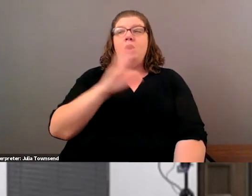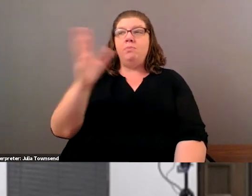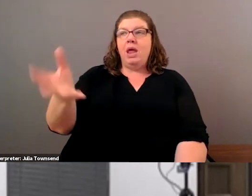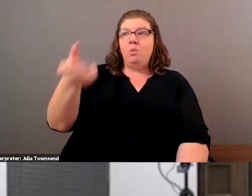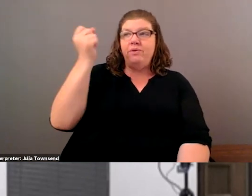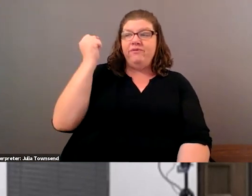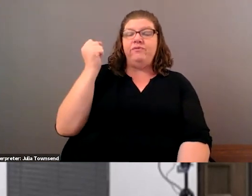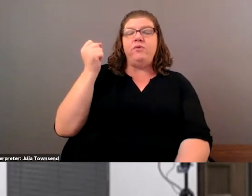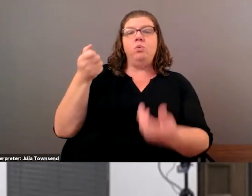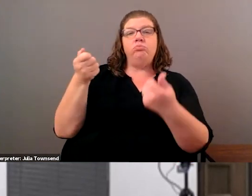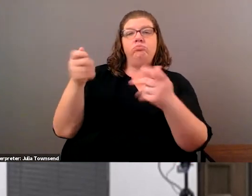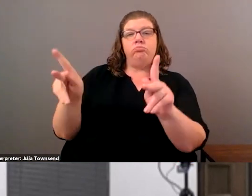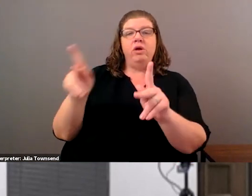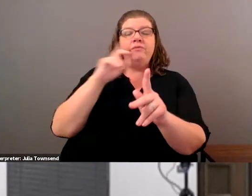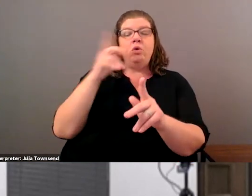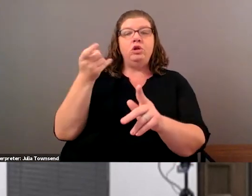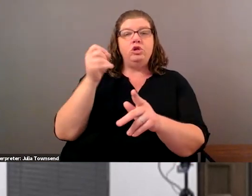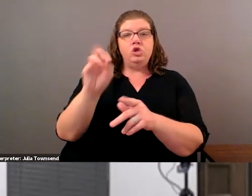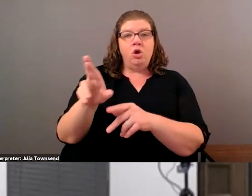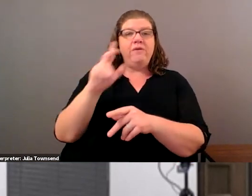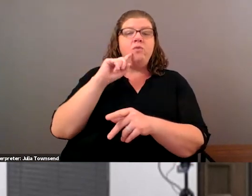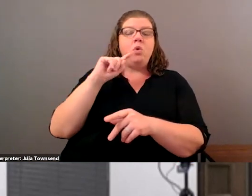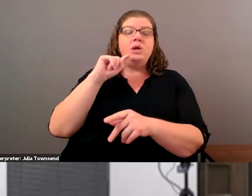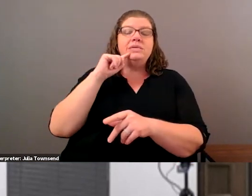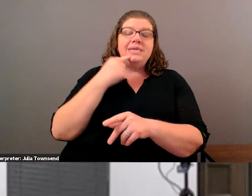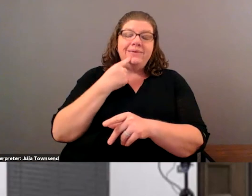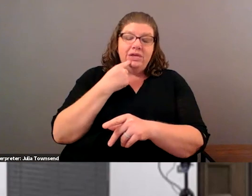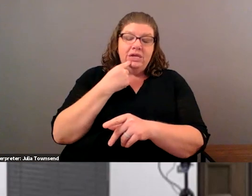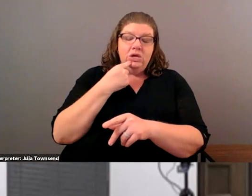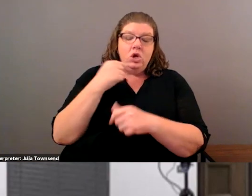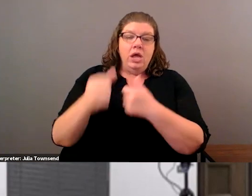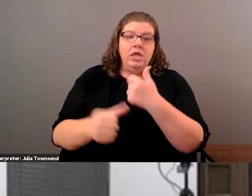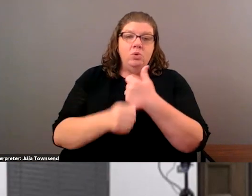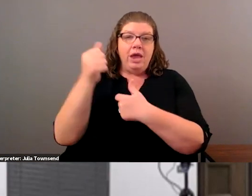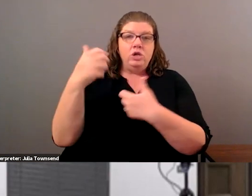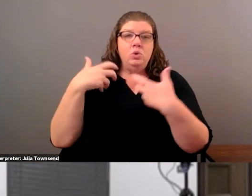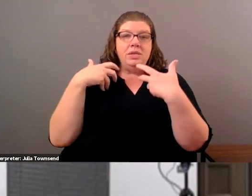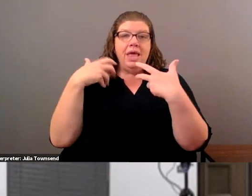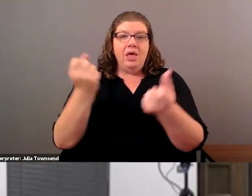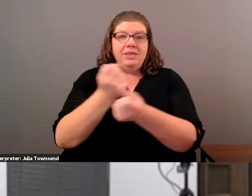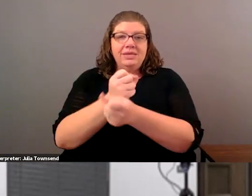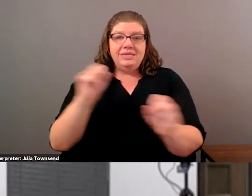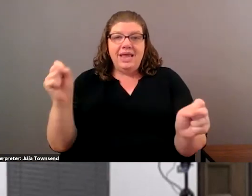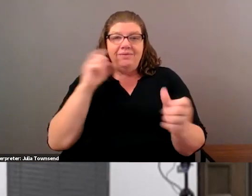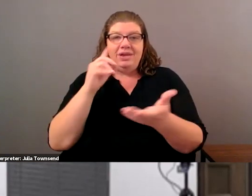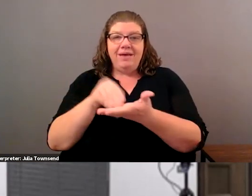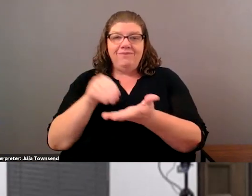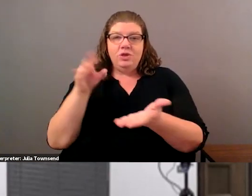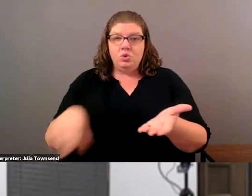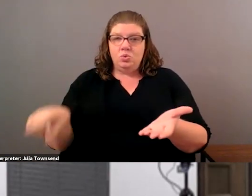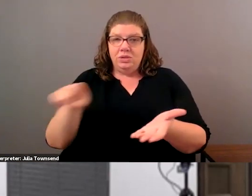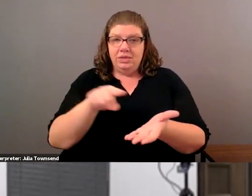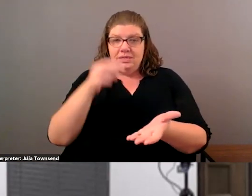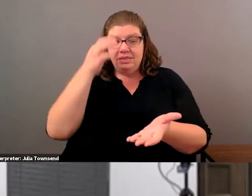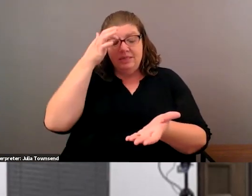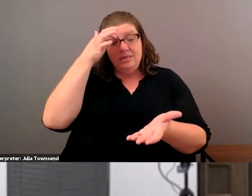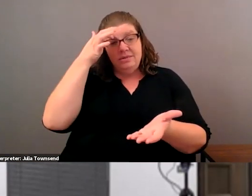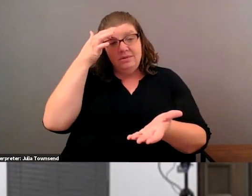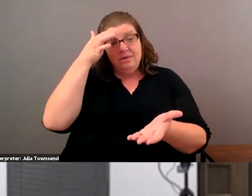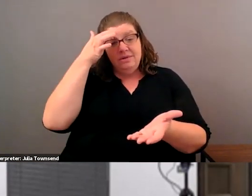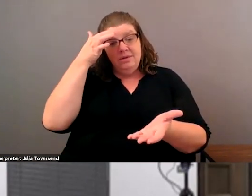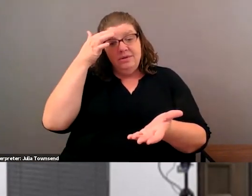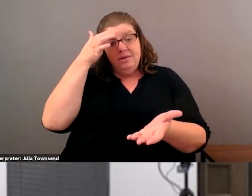event of a severe and imminent threat to the health and safety of students. So that is